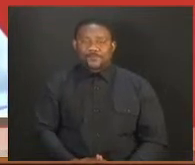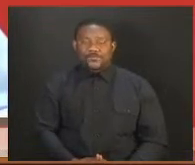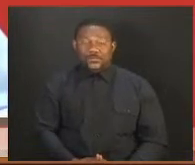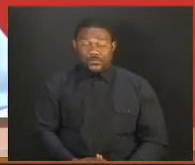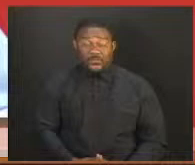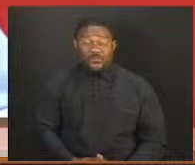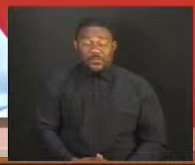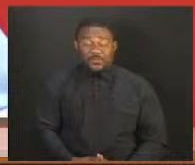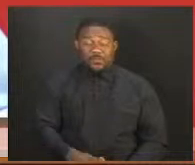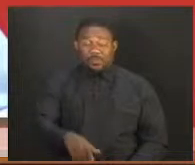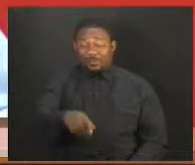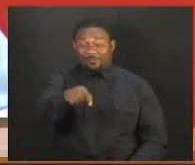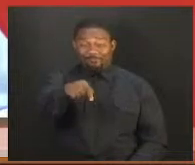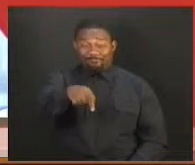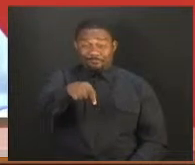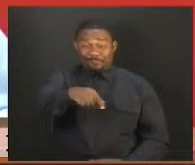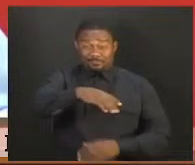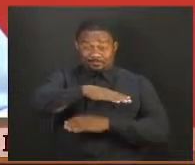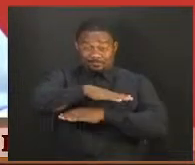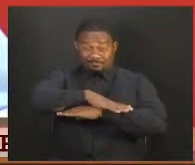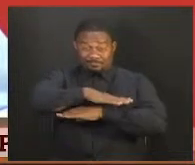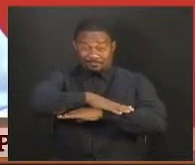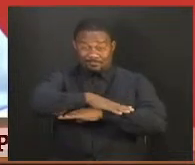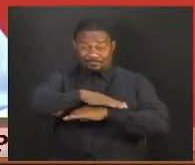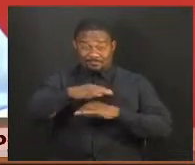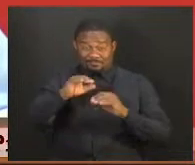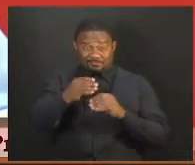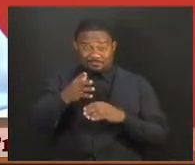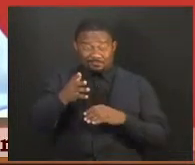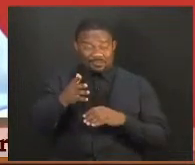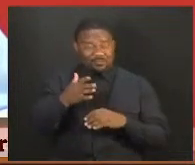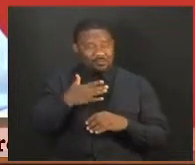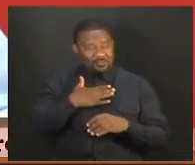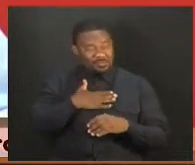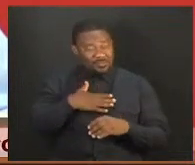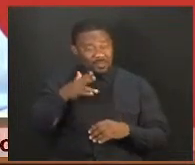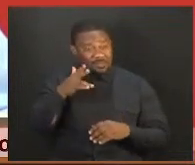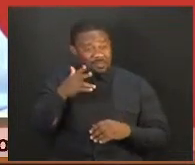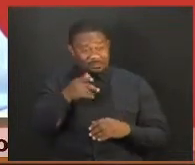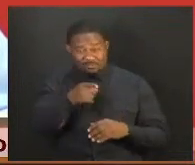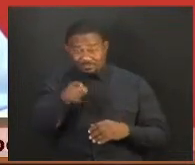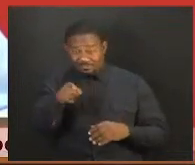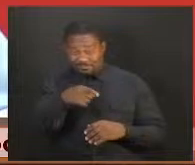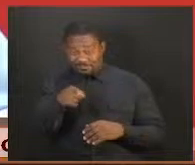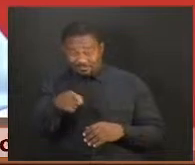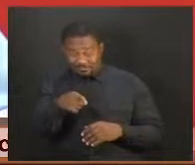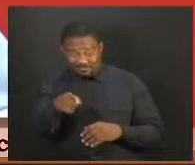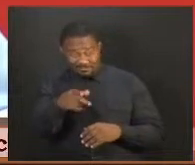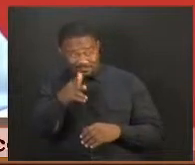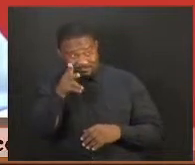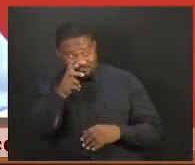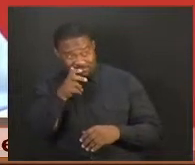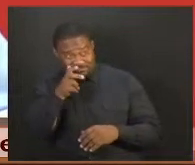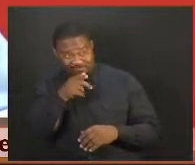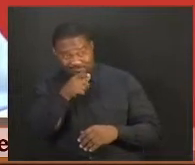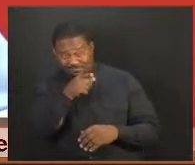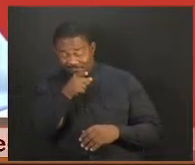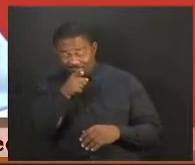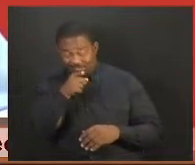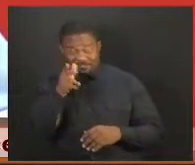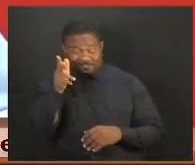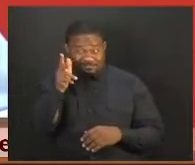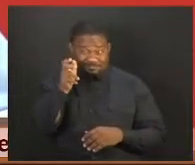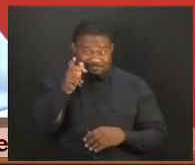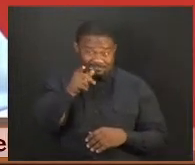table office, you have to listen to the voice and do the proper